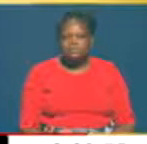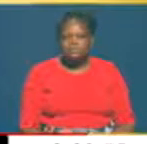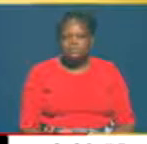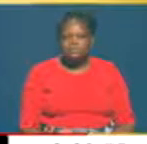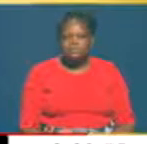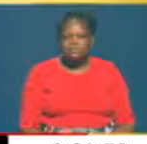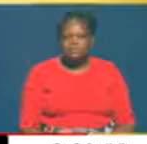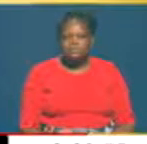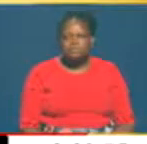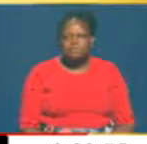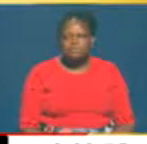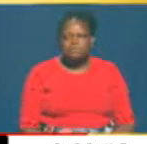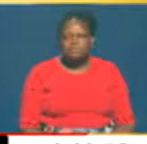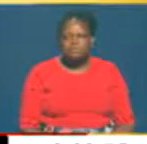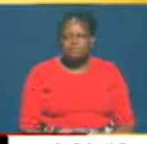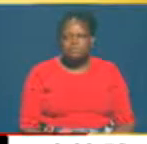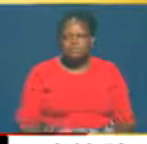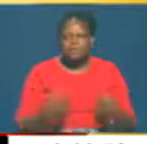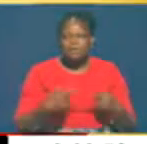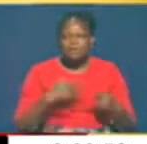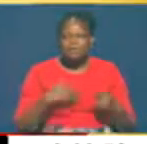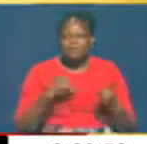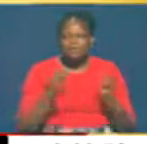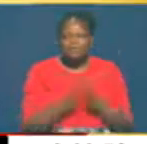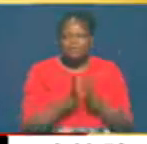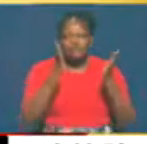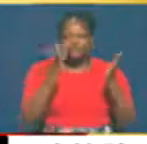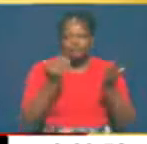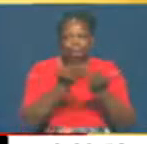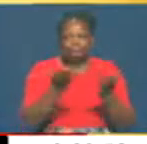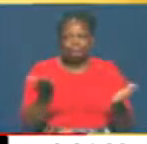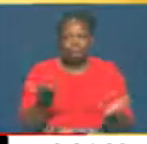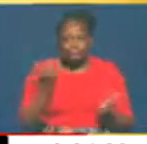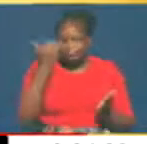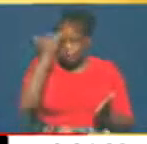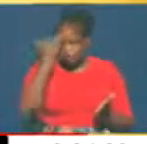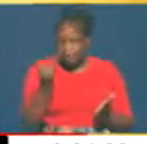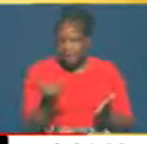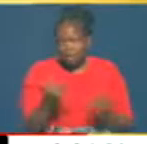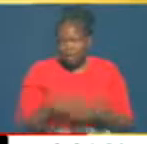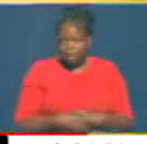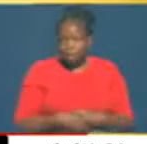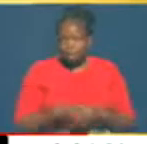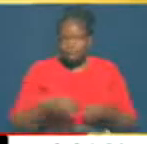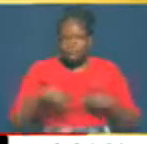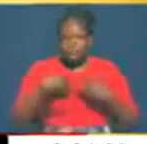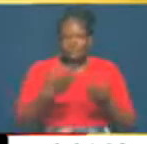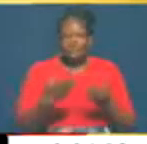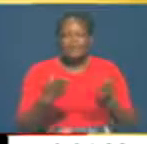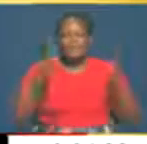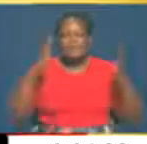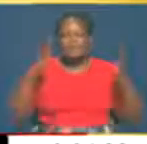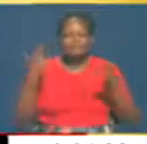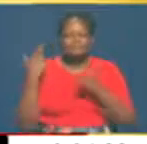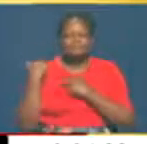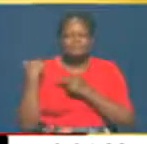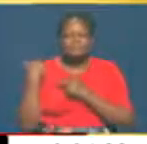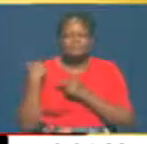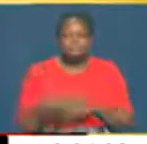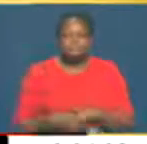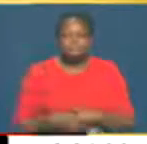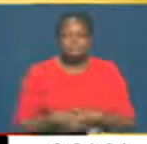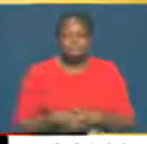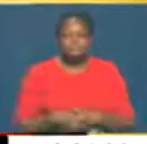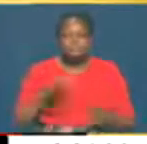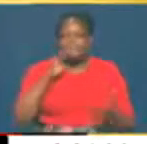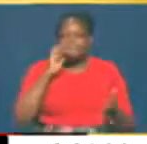Oh, just to allow me to congratulate all of you for having been bestowed with this great responsibility. I believe